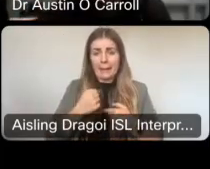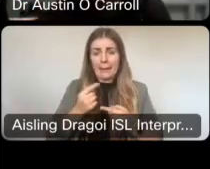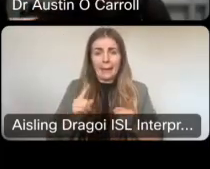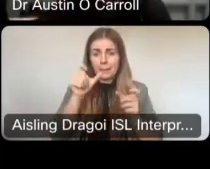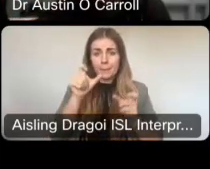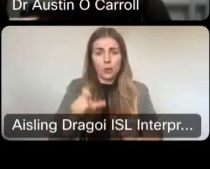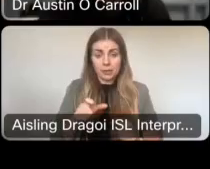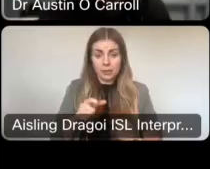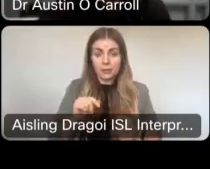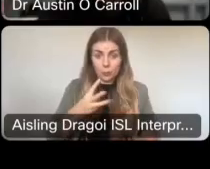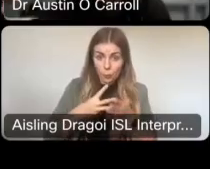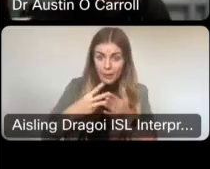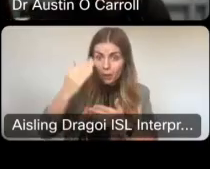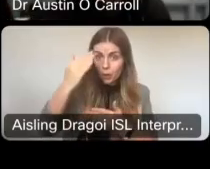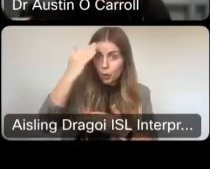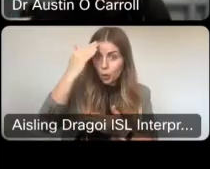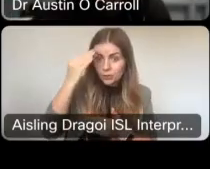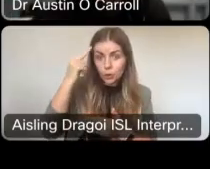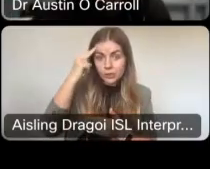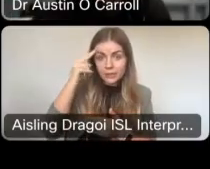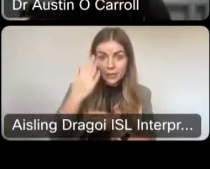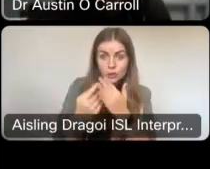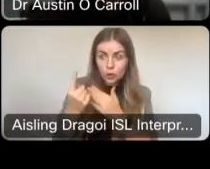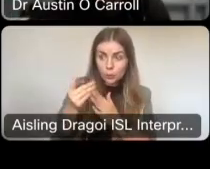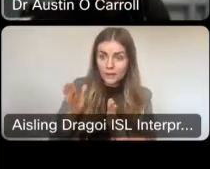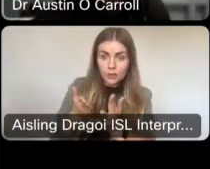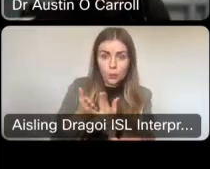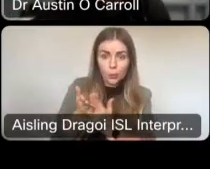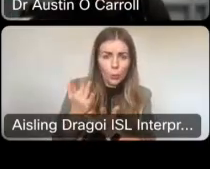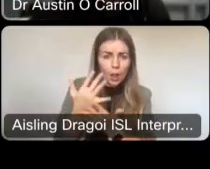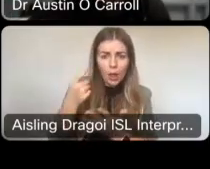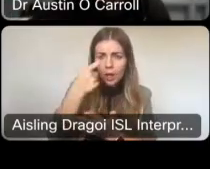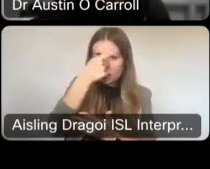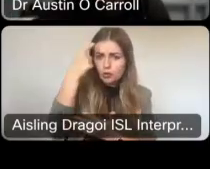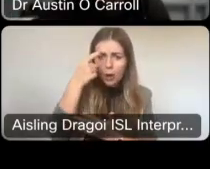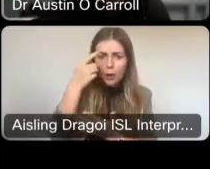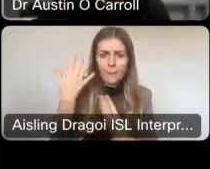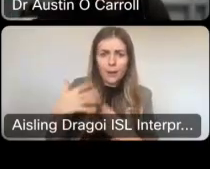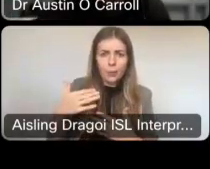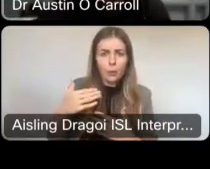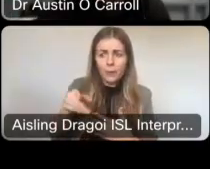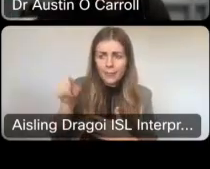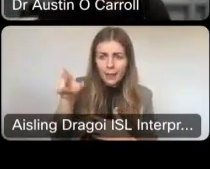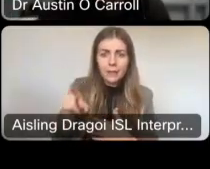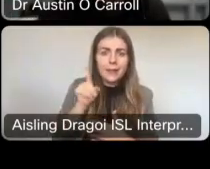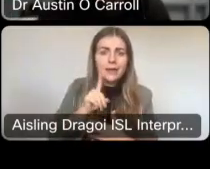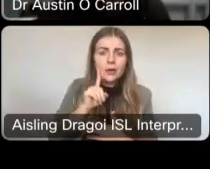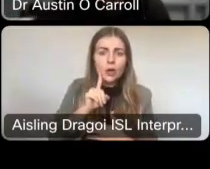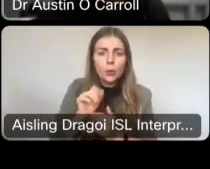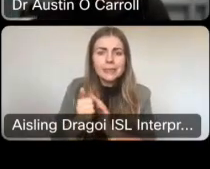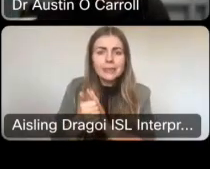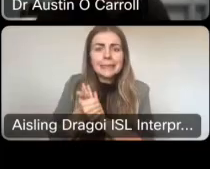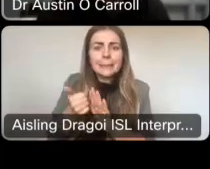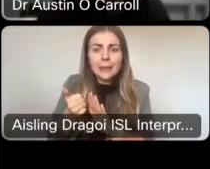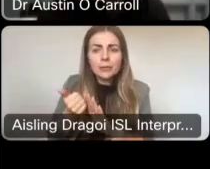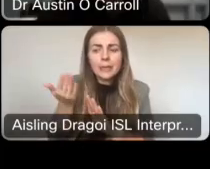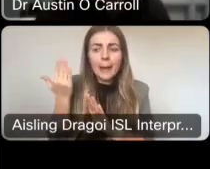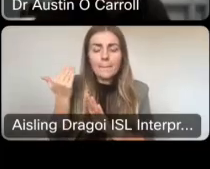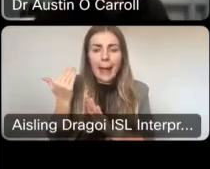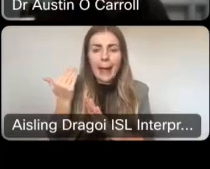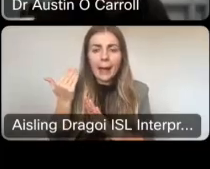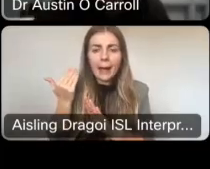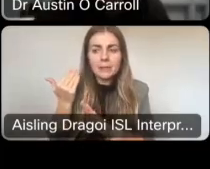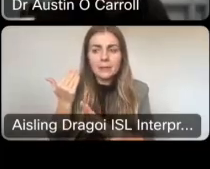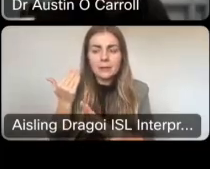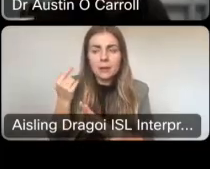you understand something is trauma, this is a girl who was experiencing a past event in the present where she was getting terror,